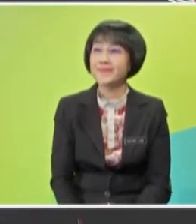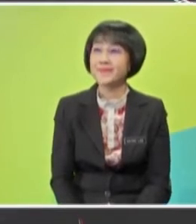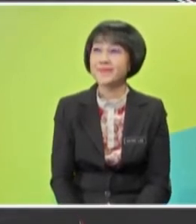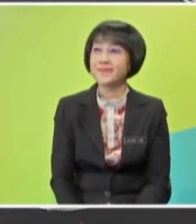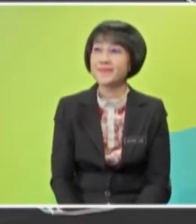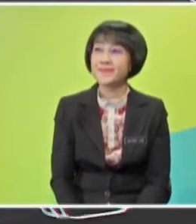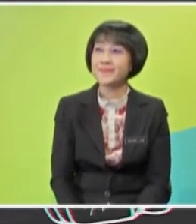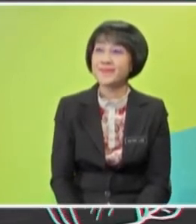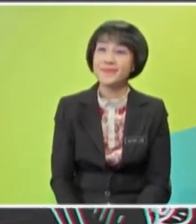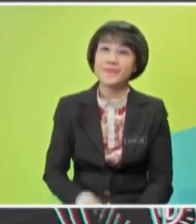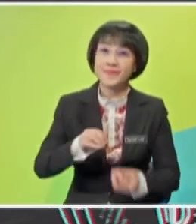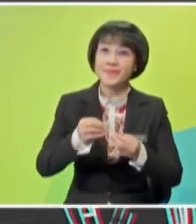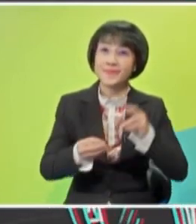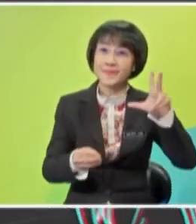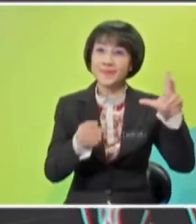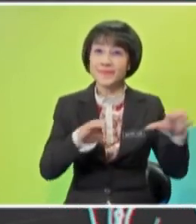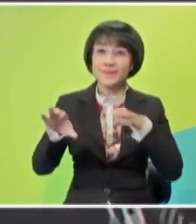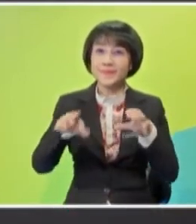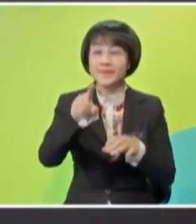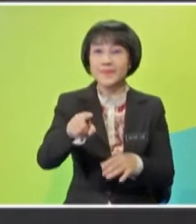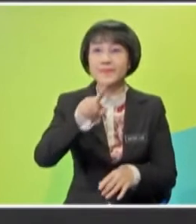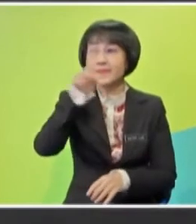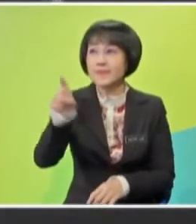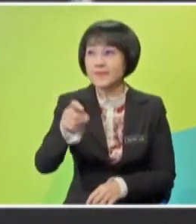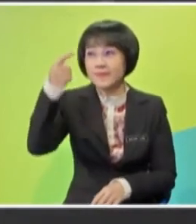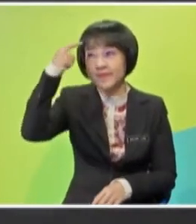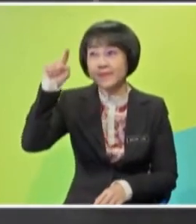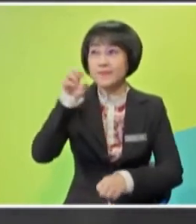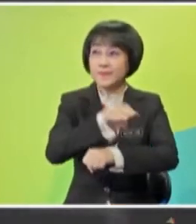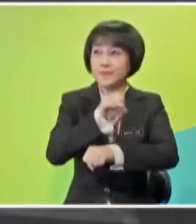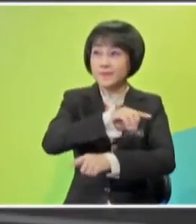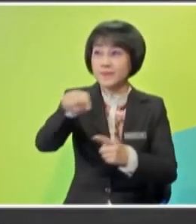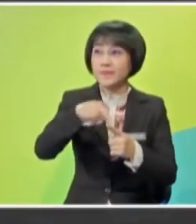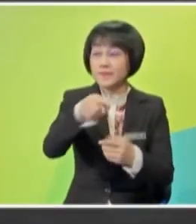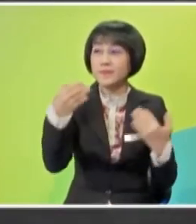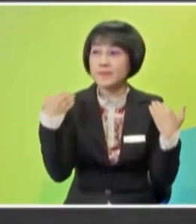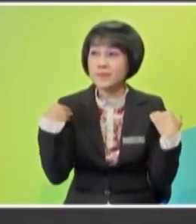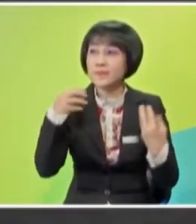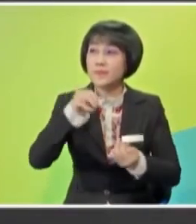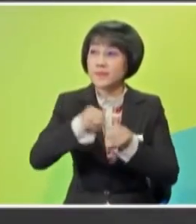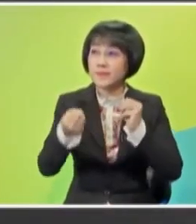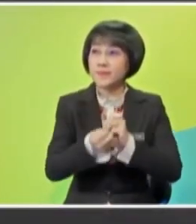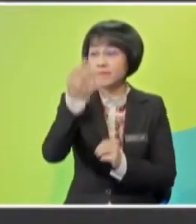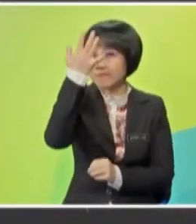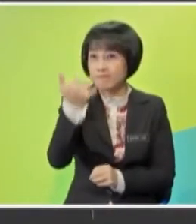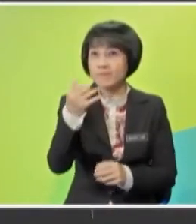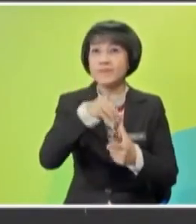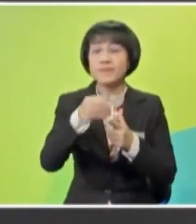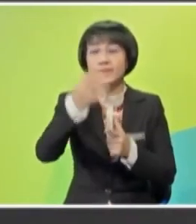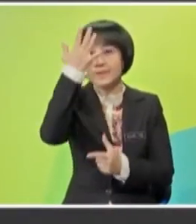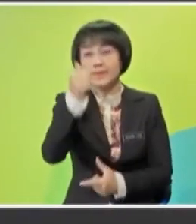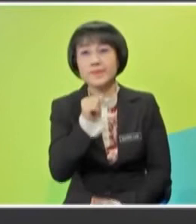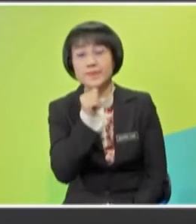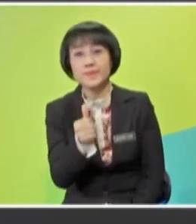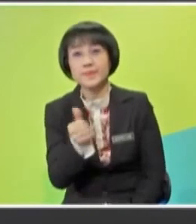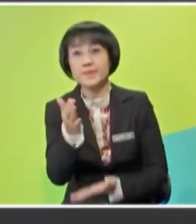Okay. And number 3, do you ask for advice when you have problem? Yeah. Why or why not? Okay. Because